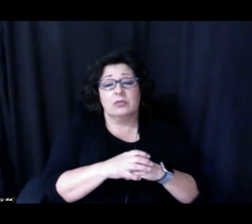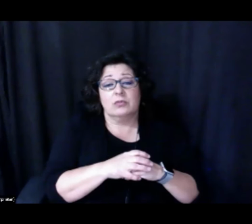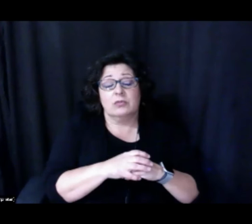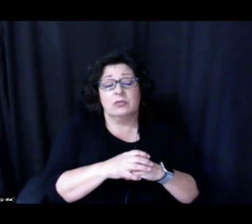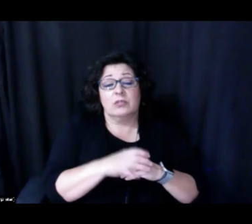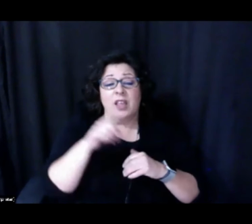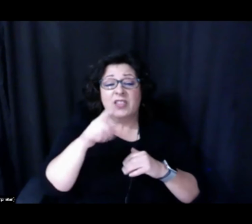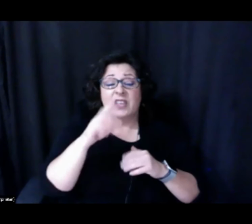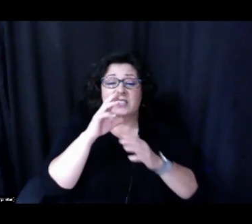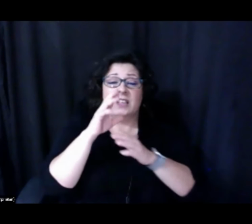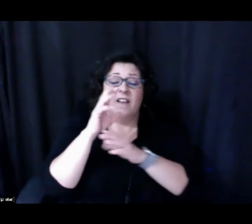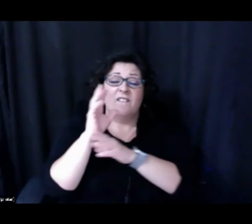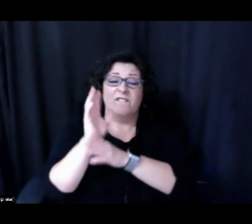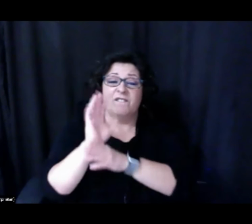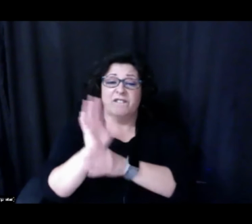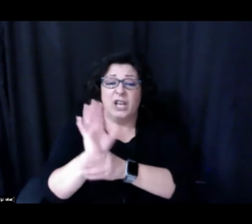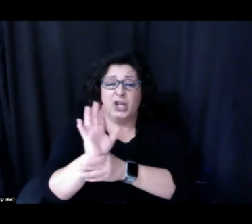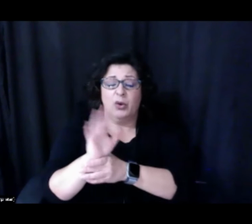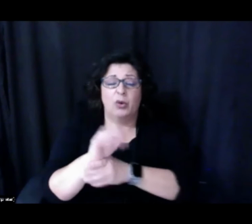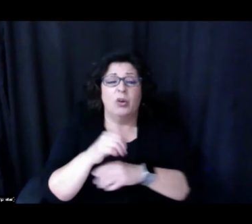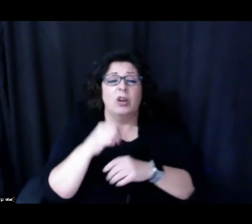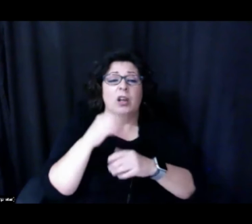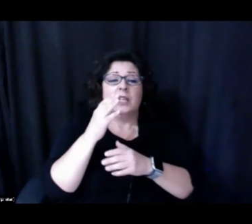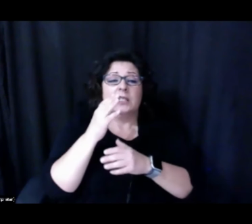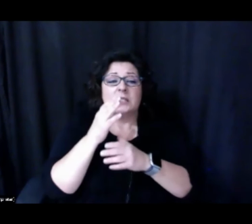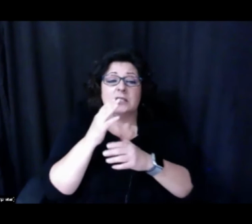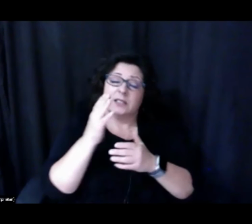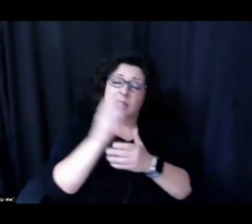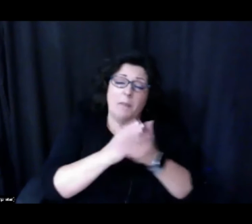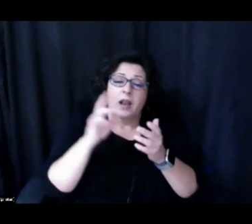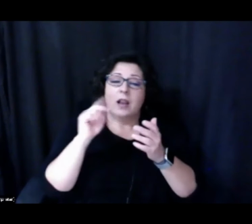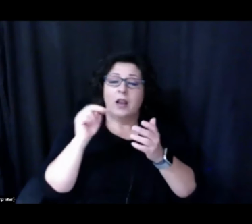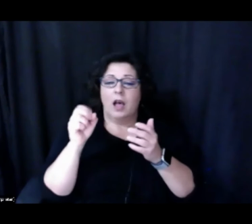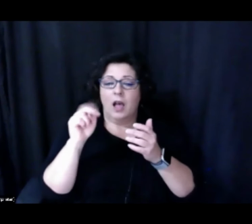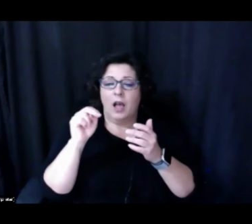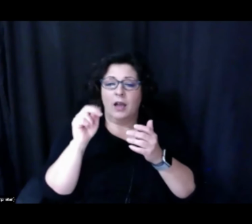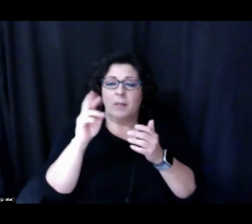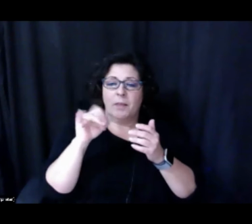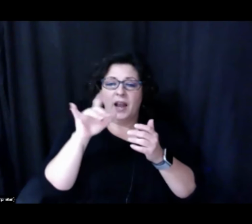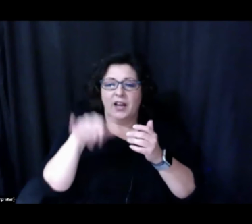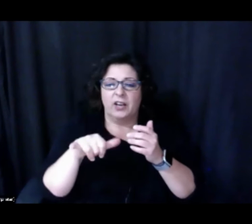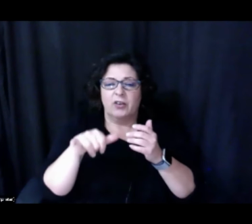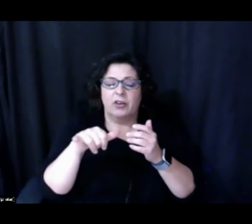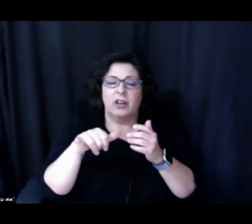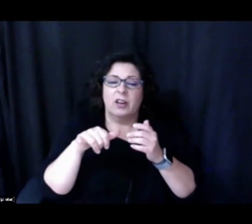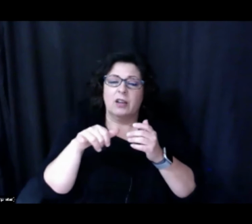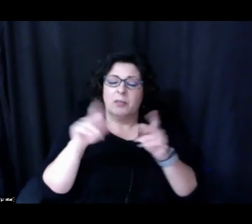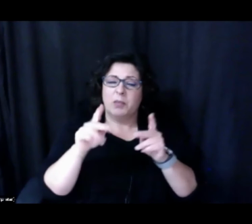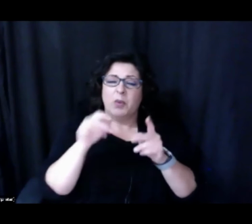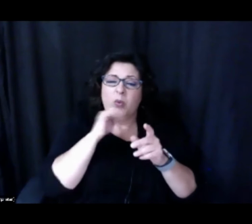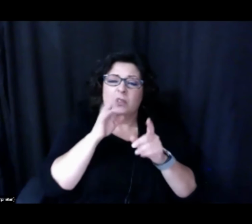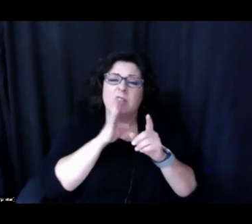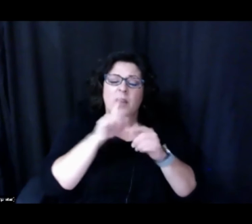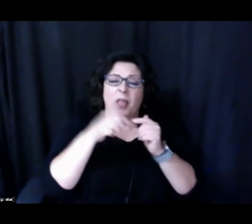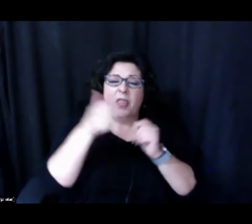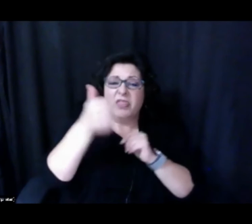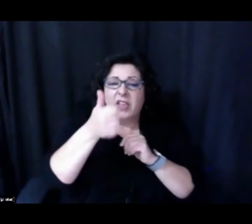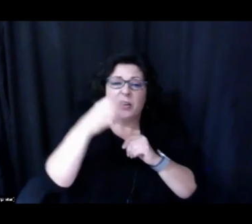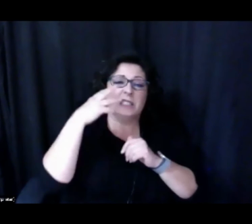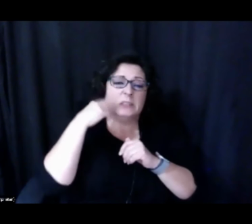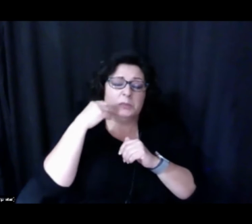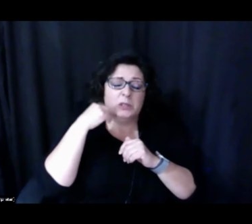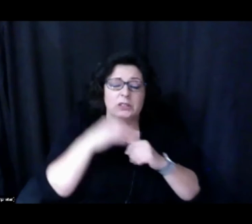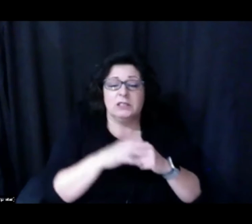And in this video, some non-binary folks are gonna be talking about their experience.